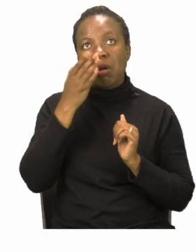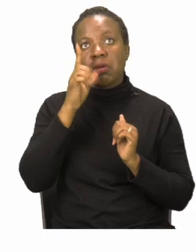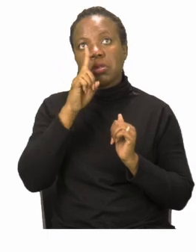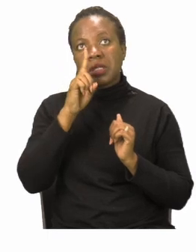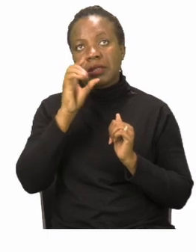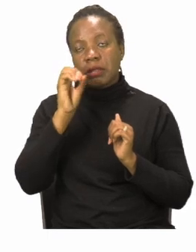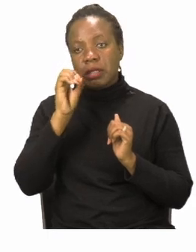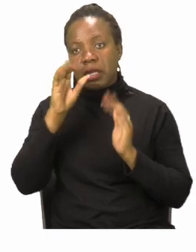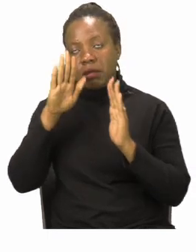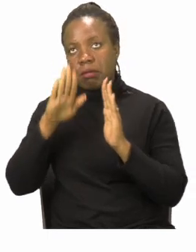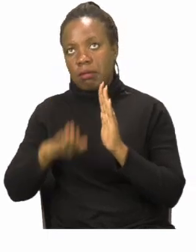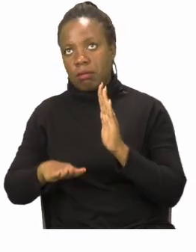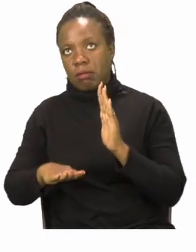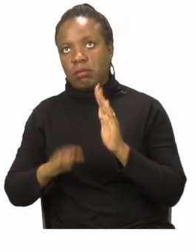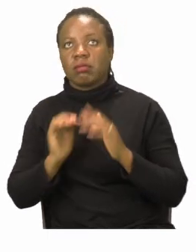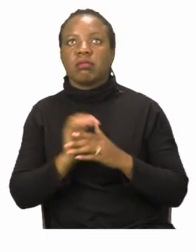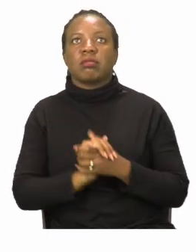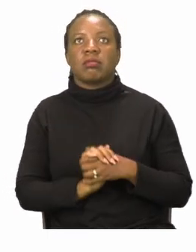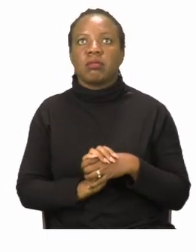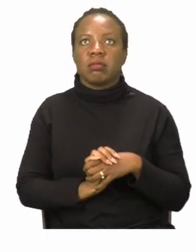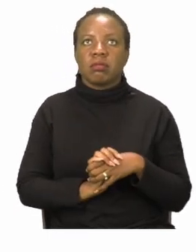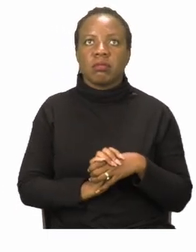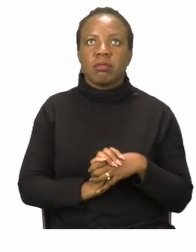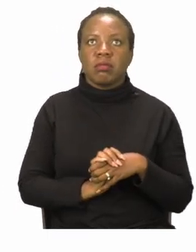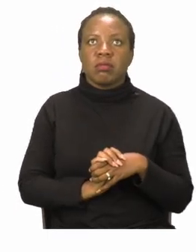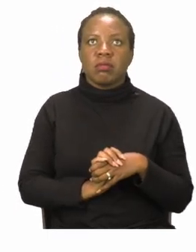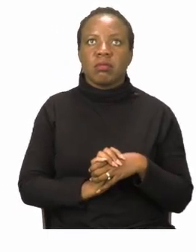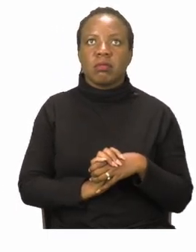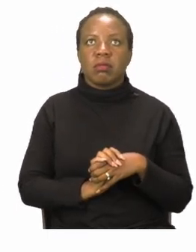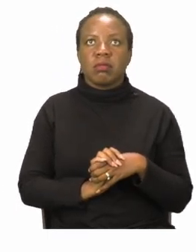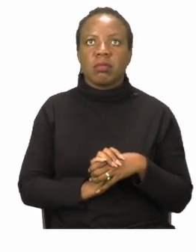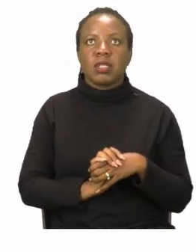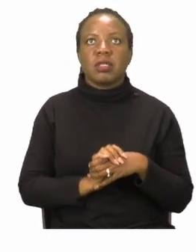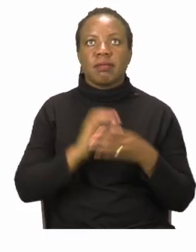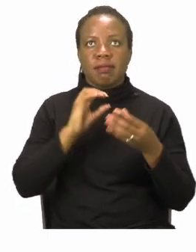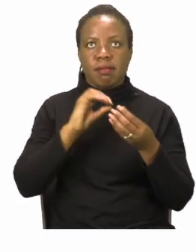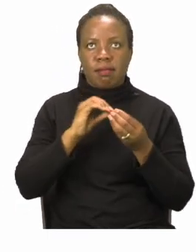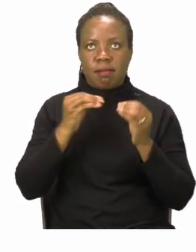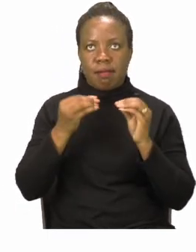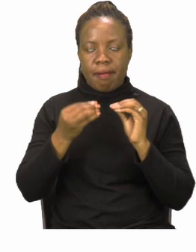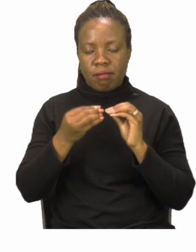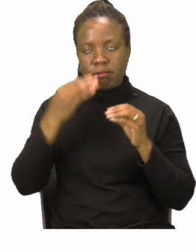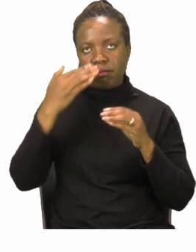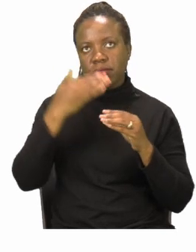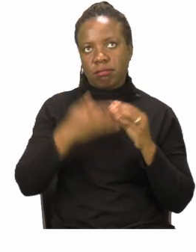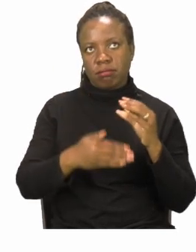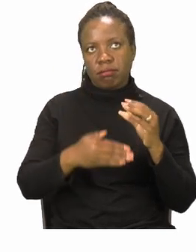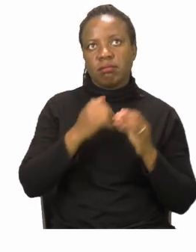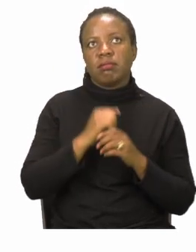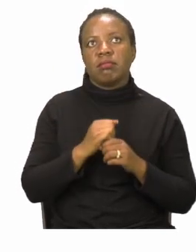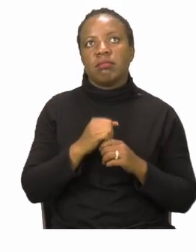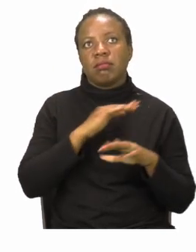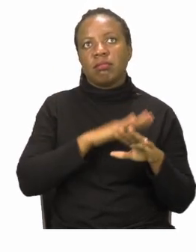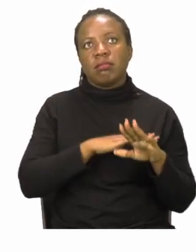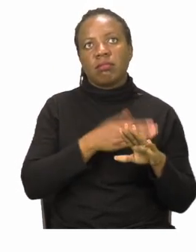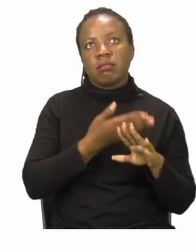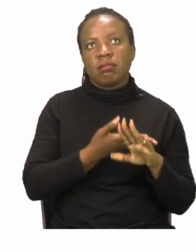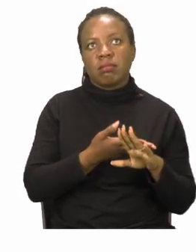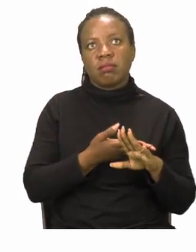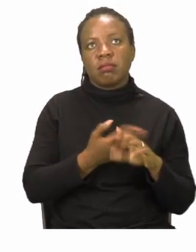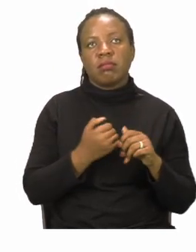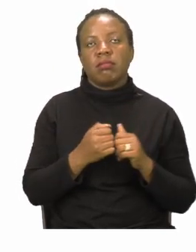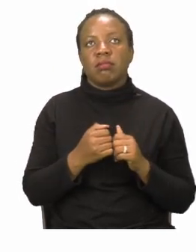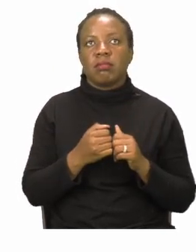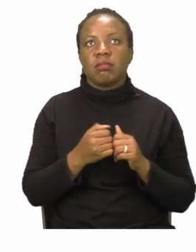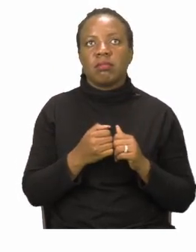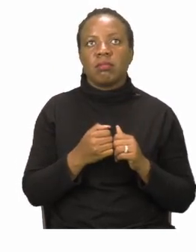less than the number in the middle. Now let's have a look at the example. Now